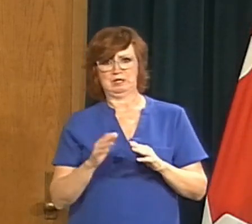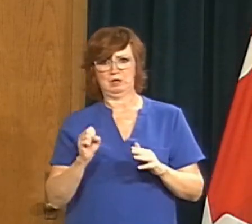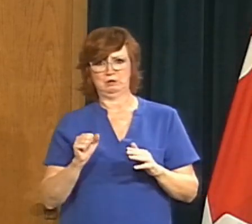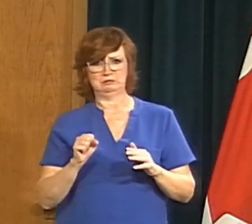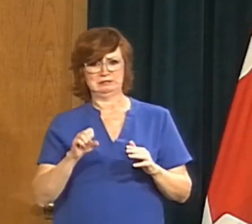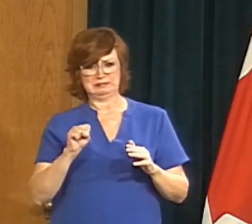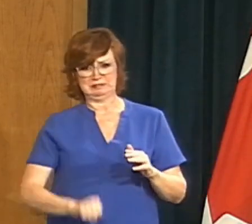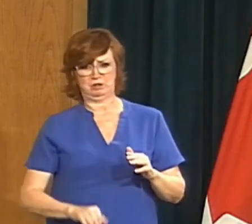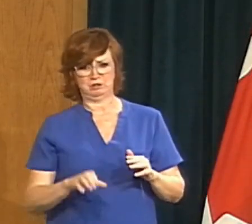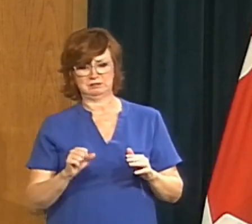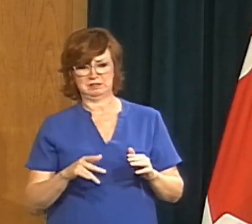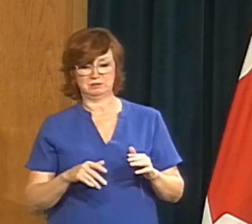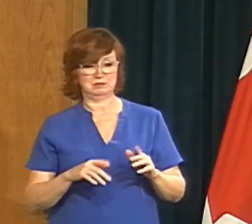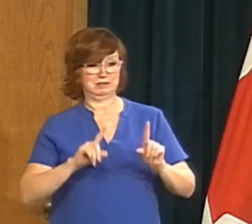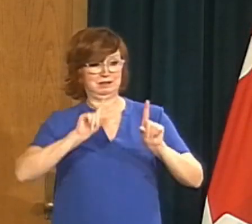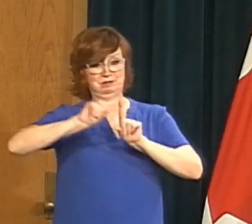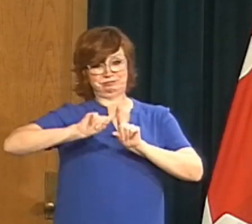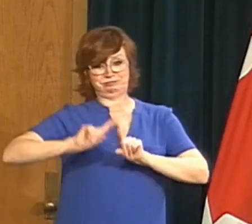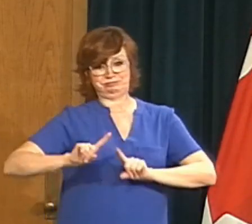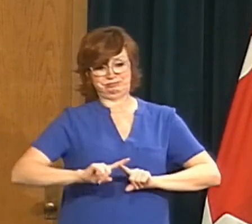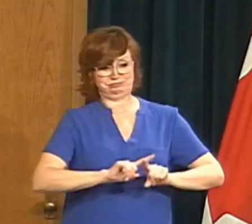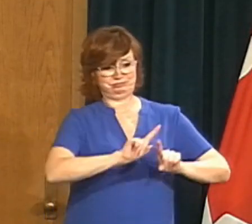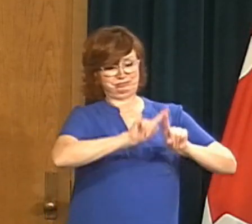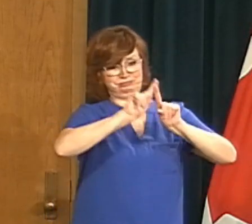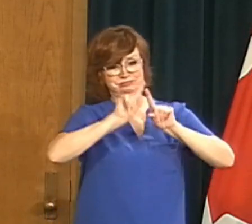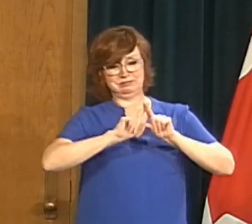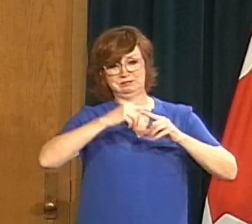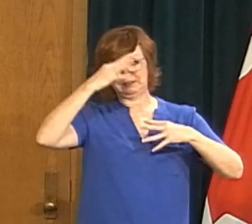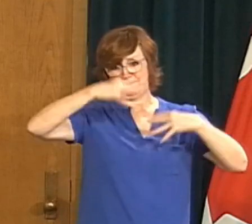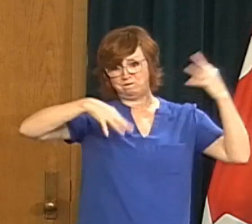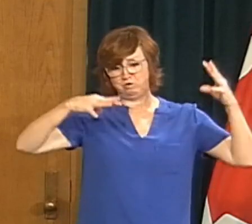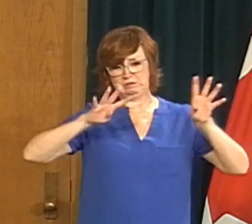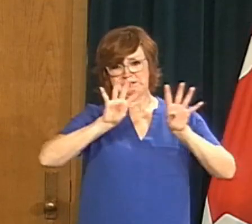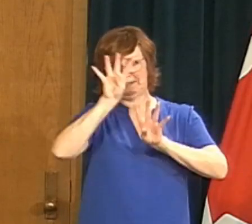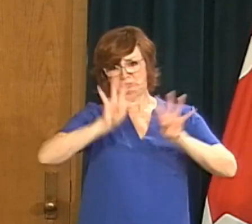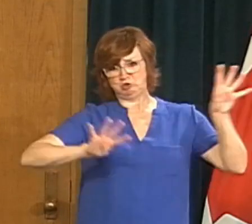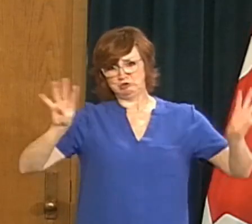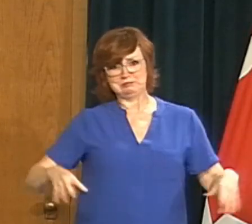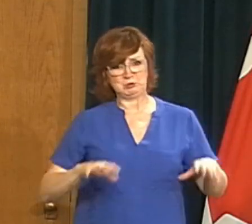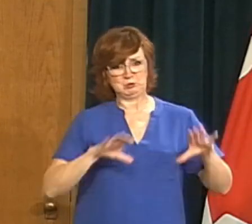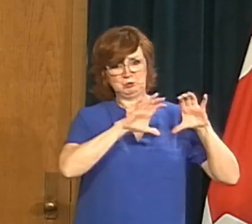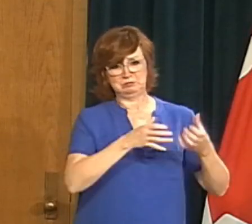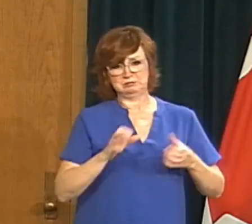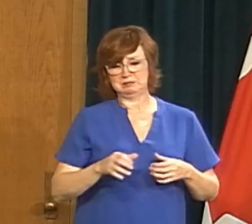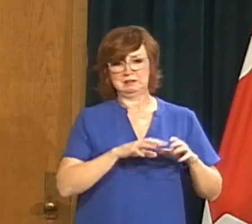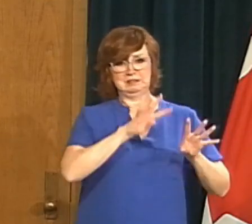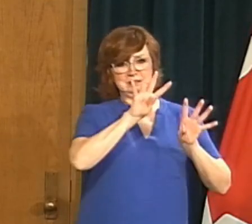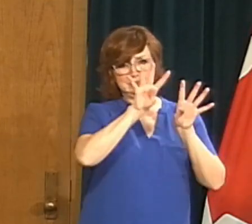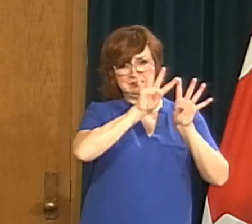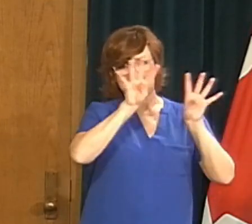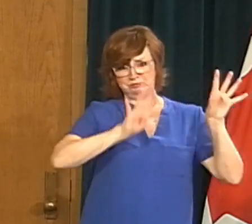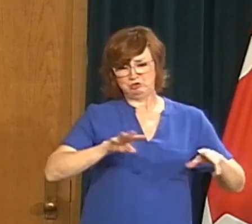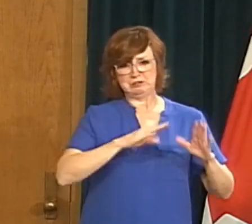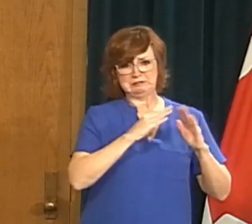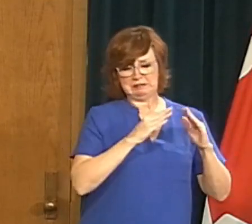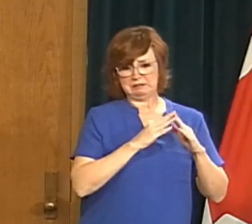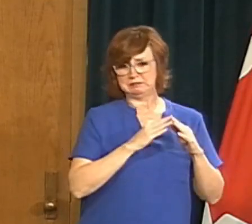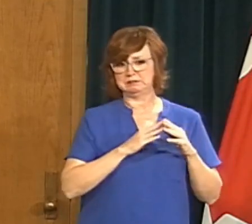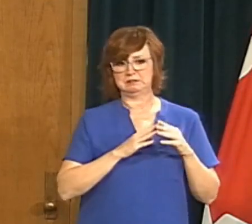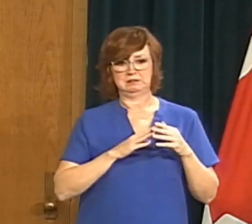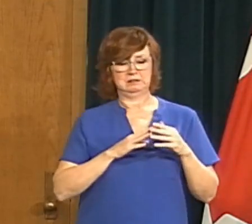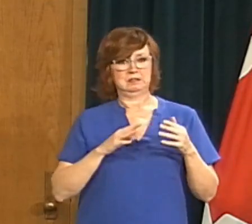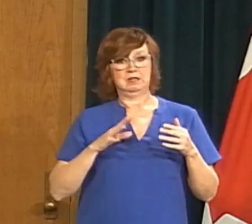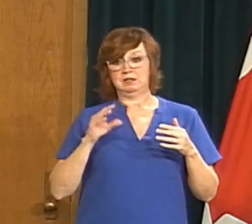many differences in how we operate, and there are many differences in the pressures that our health